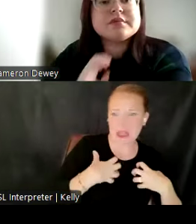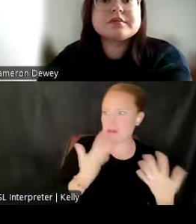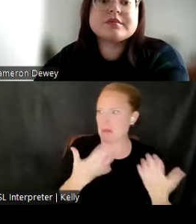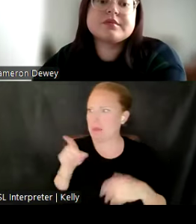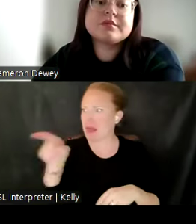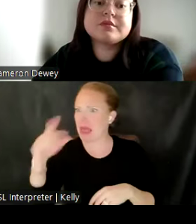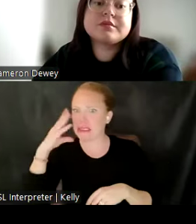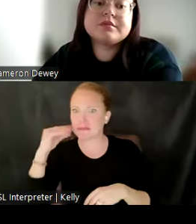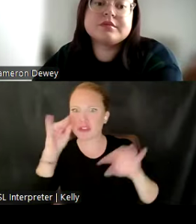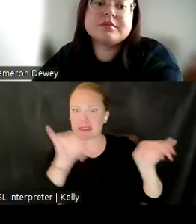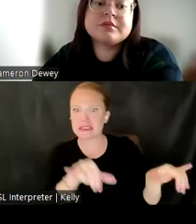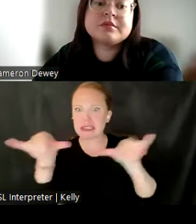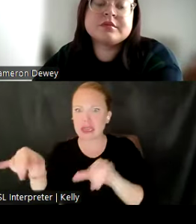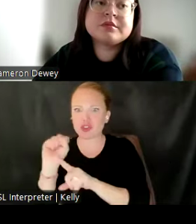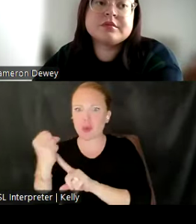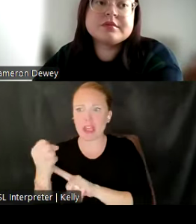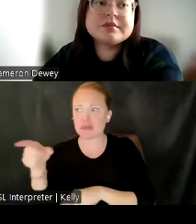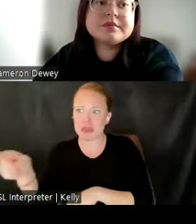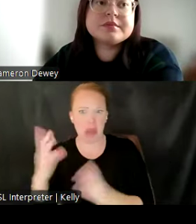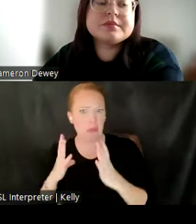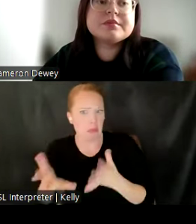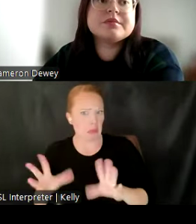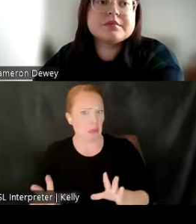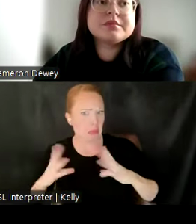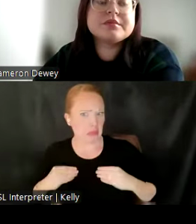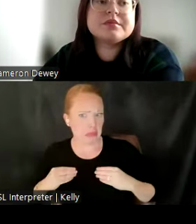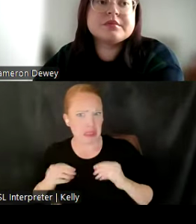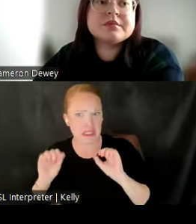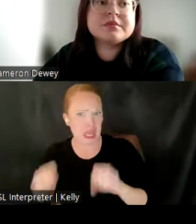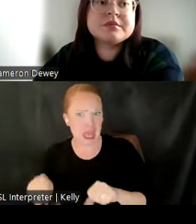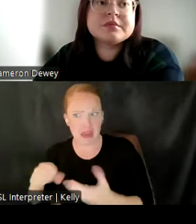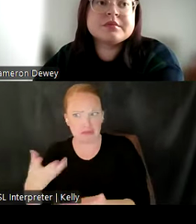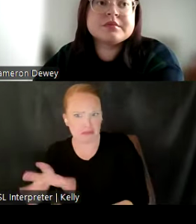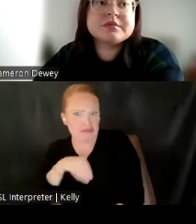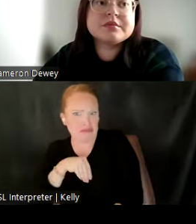else that may be dealing with that same experience.